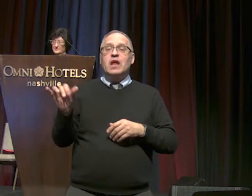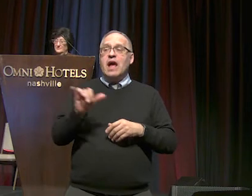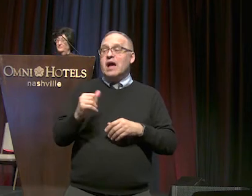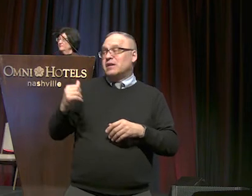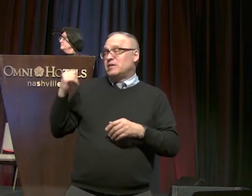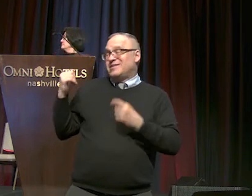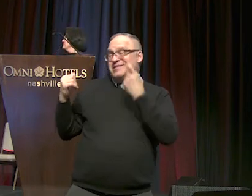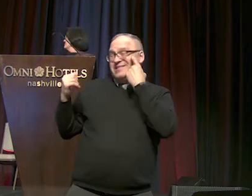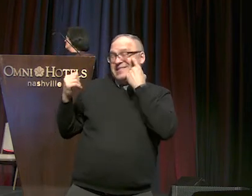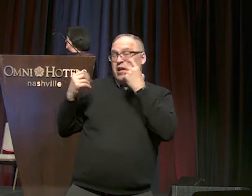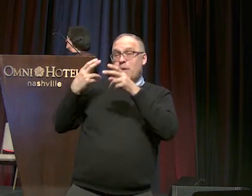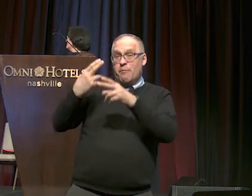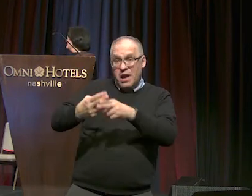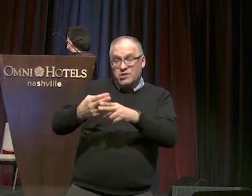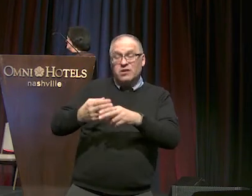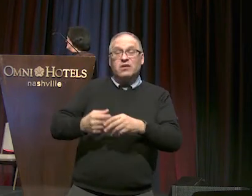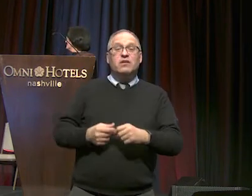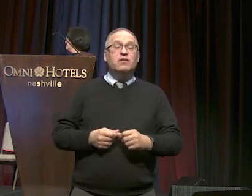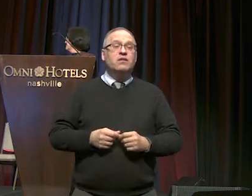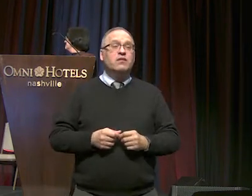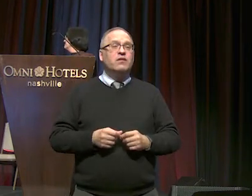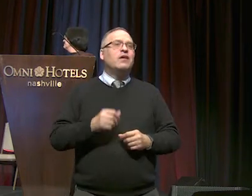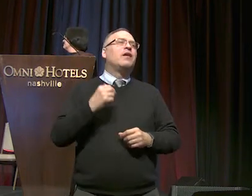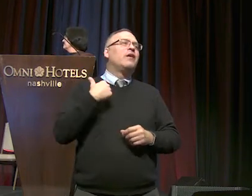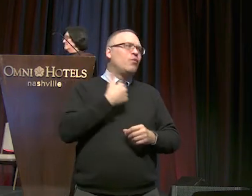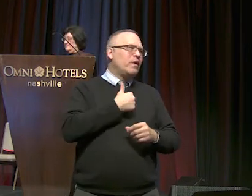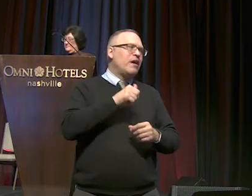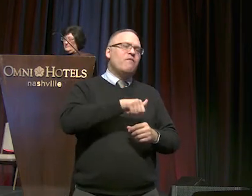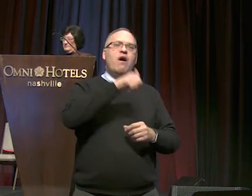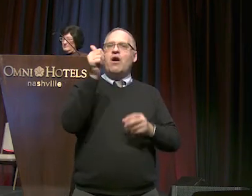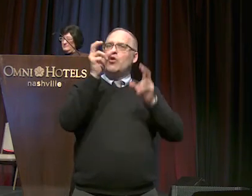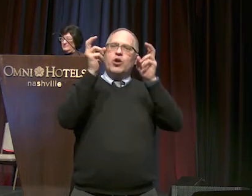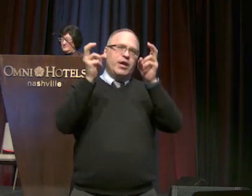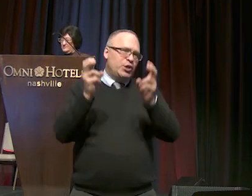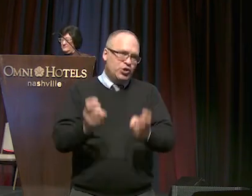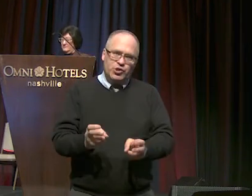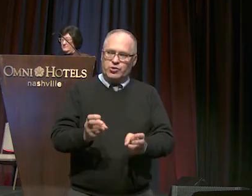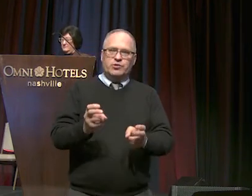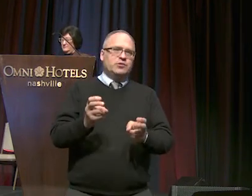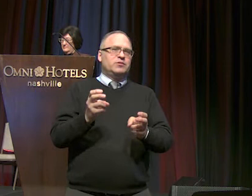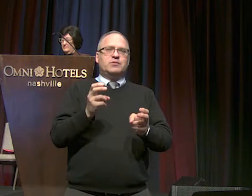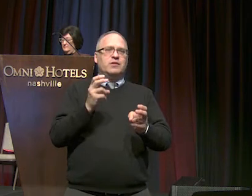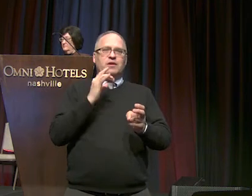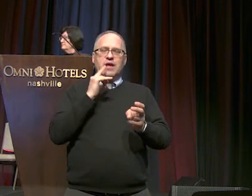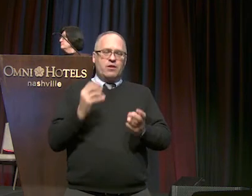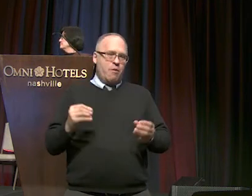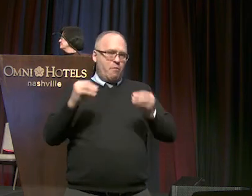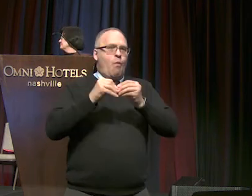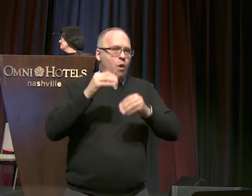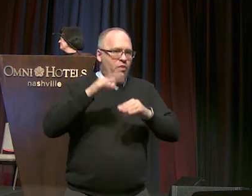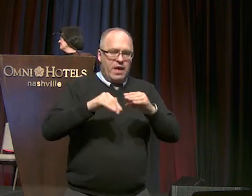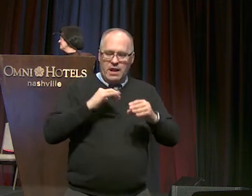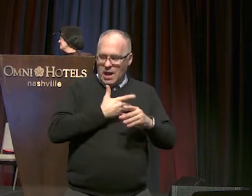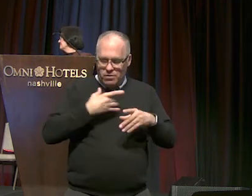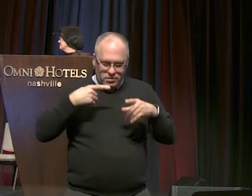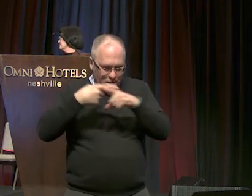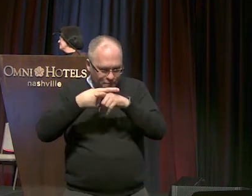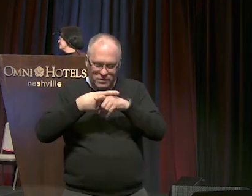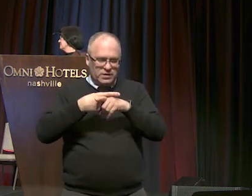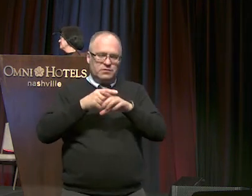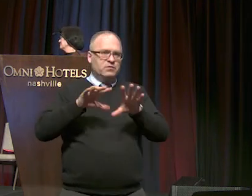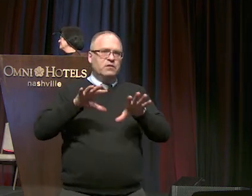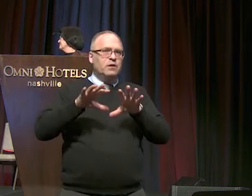highlighted, there are issues well beyond our impasse that has gotten us to this place